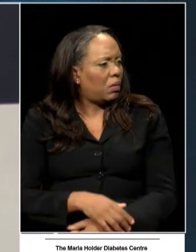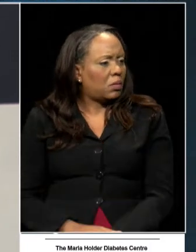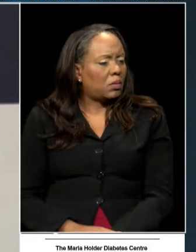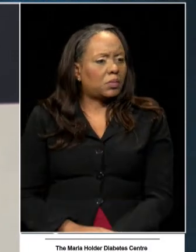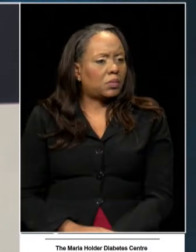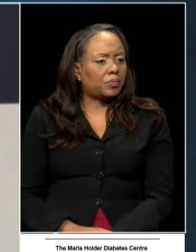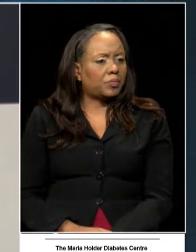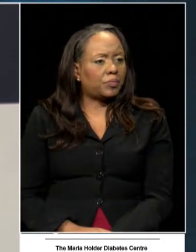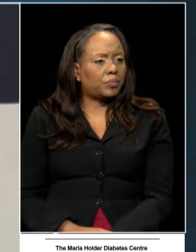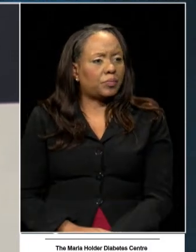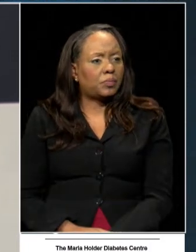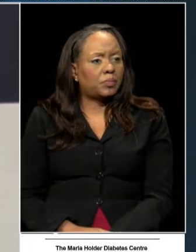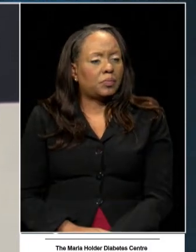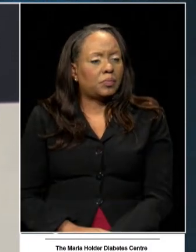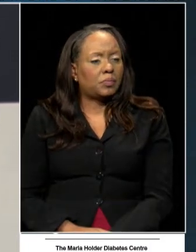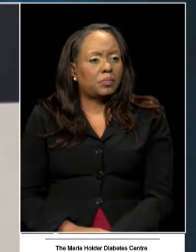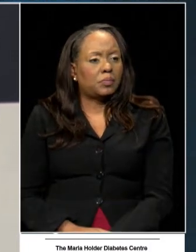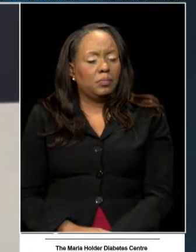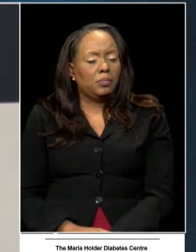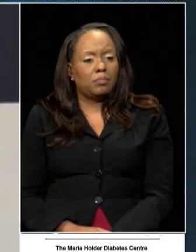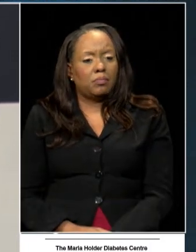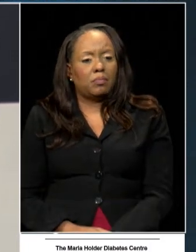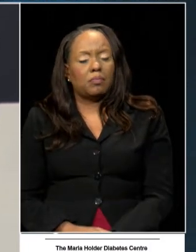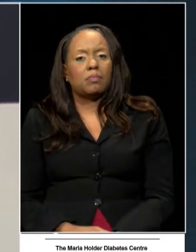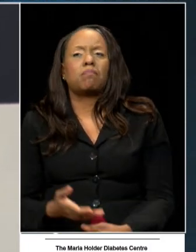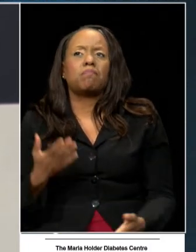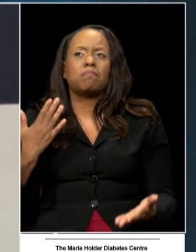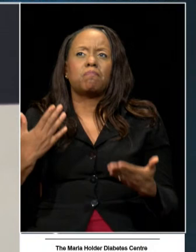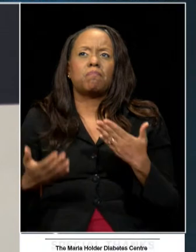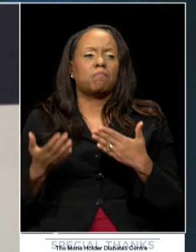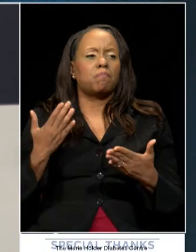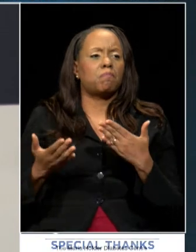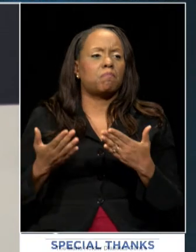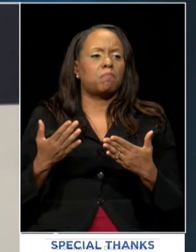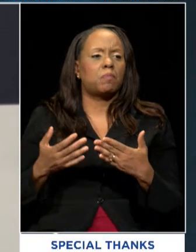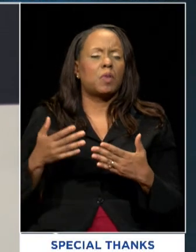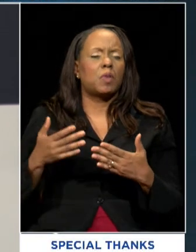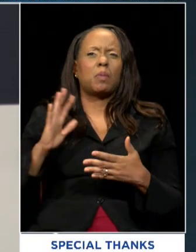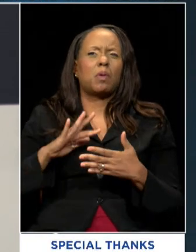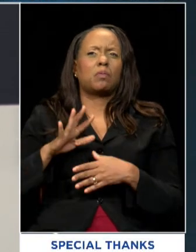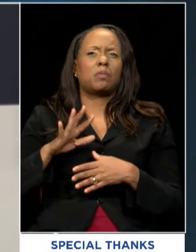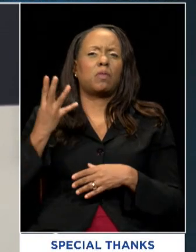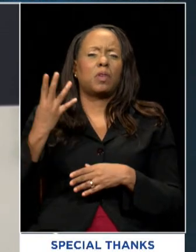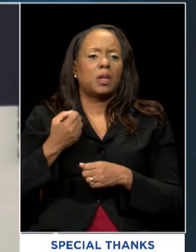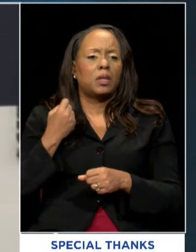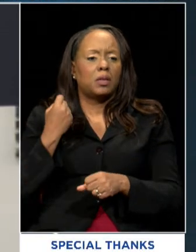The past few years, I would say, well, past 4 years or so, yeah.